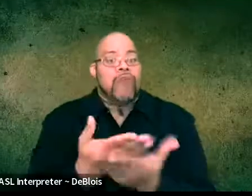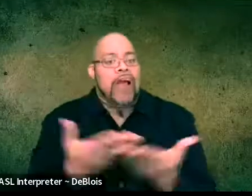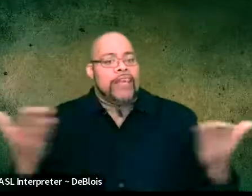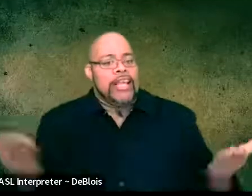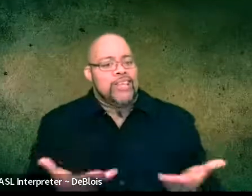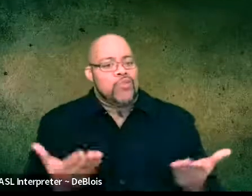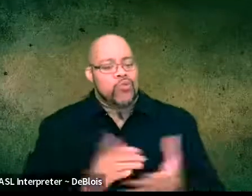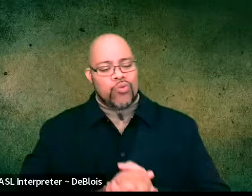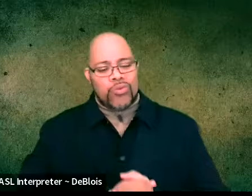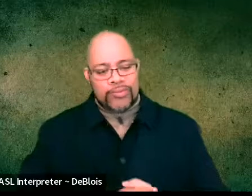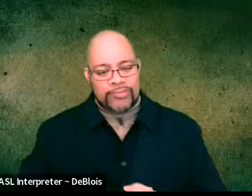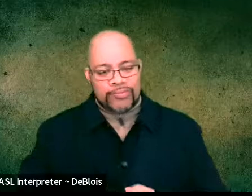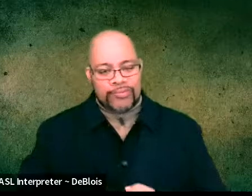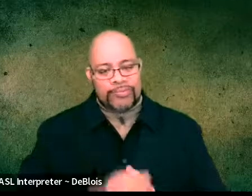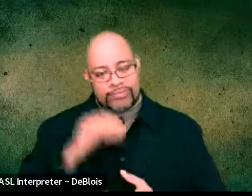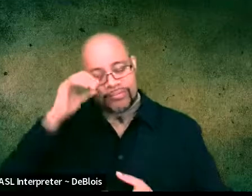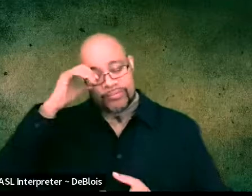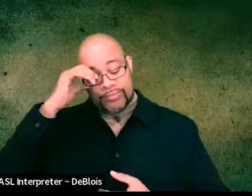today.